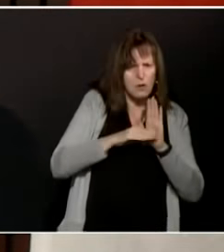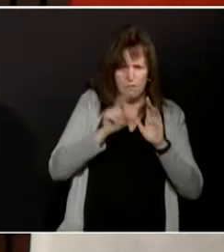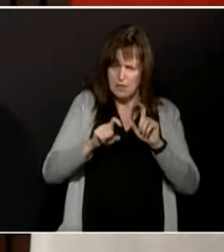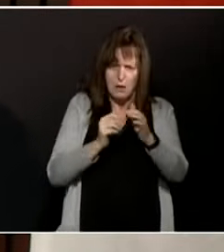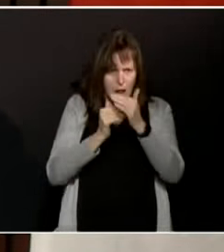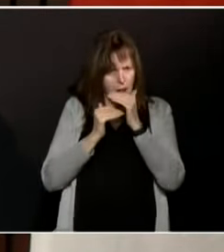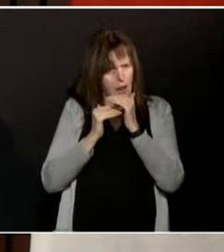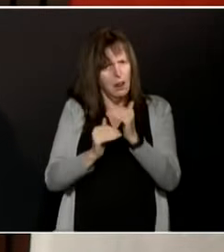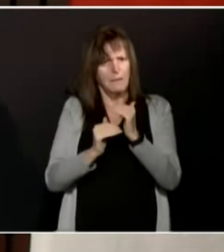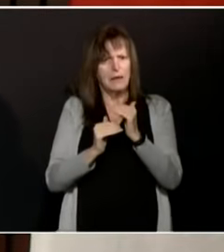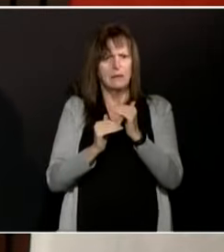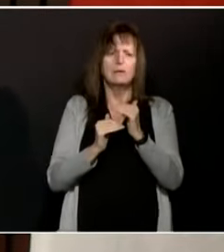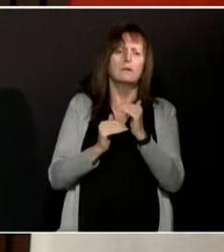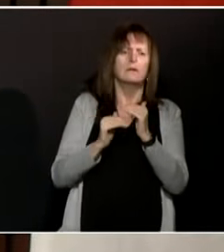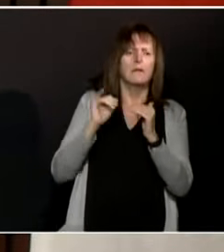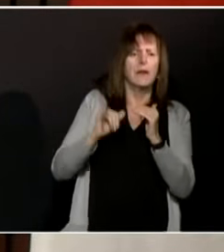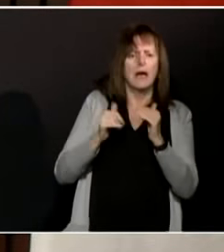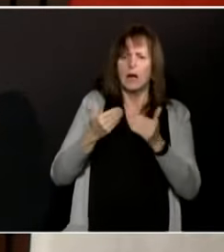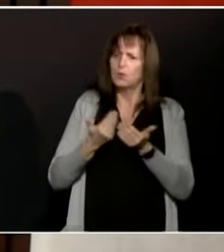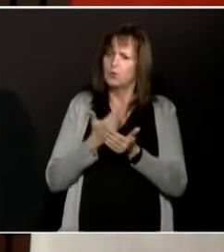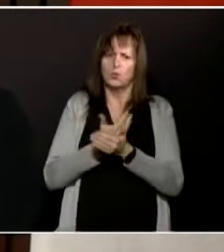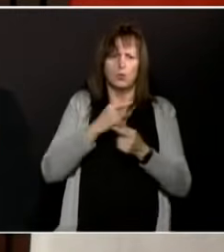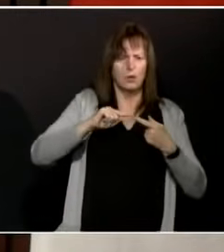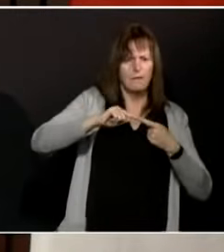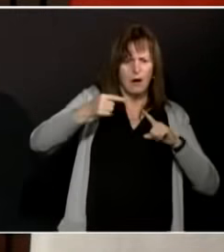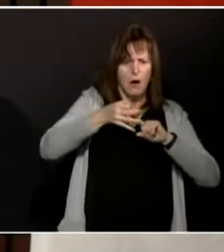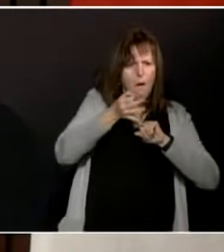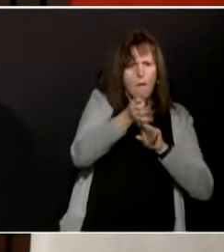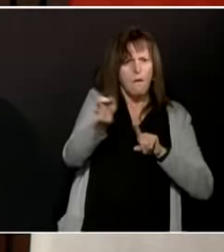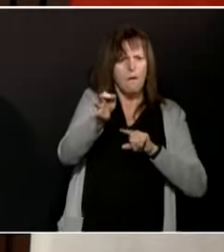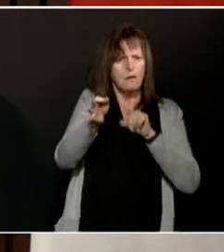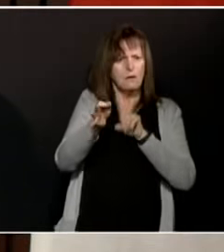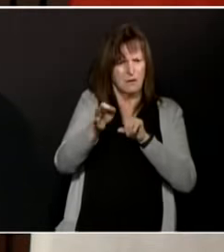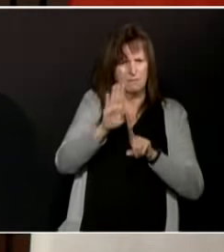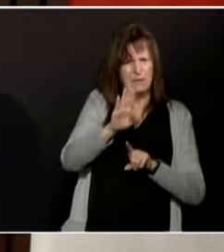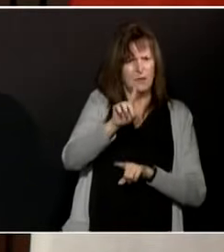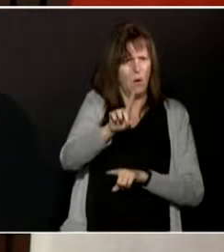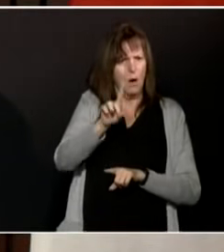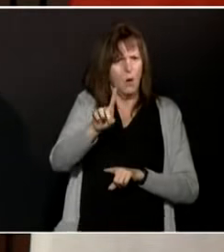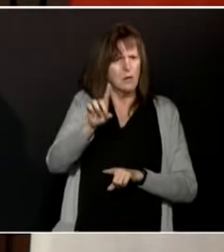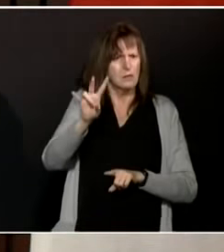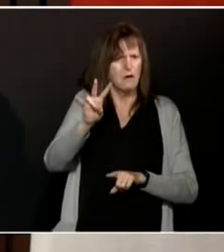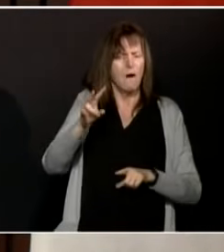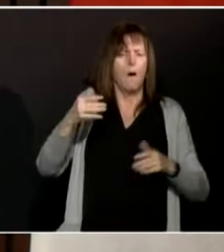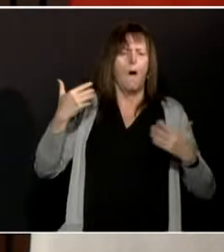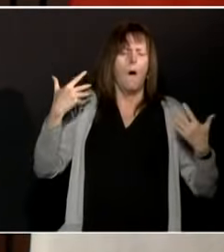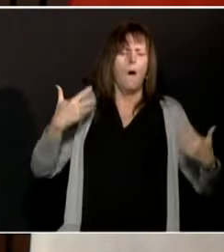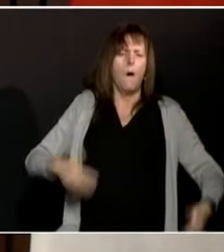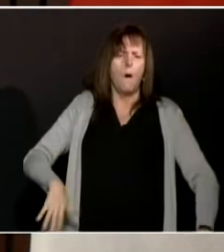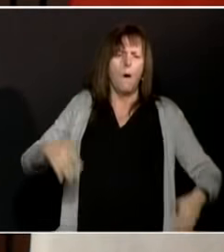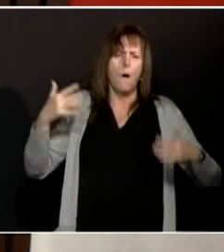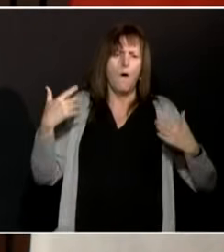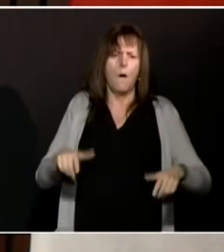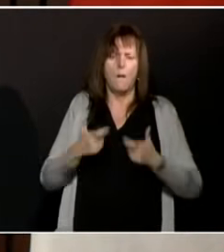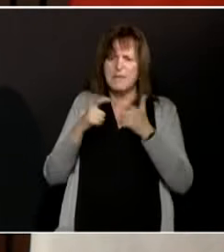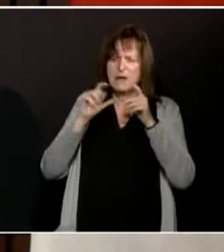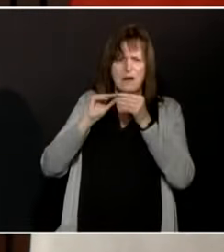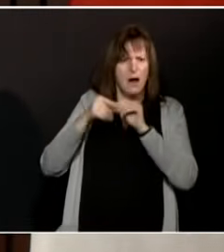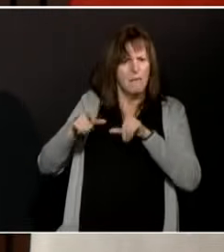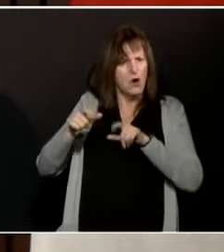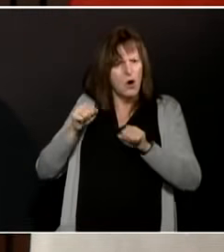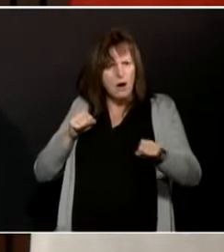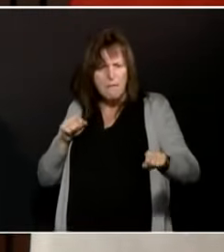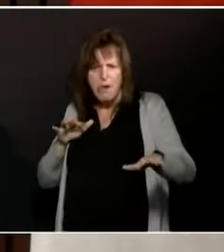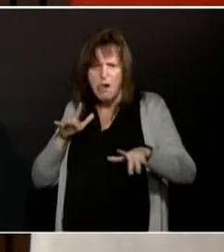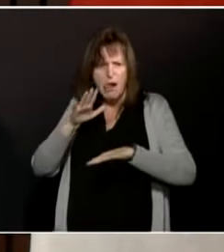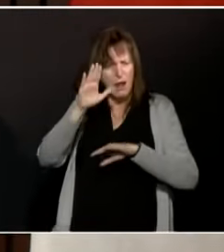of concern. B.1.1.7 is now the overwhelming cause of COVID-19 in Ontario, but it responds to vaccines.